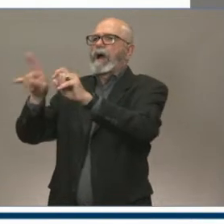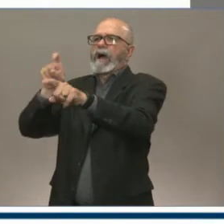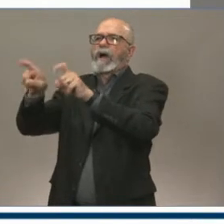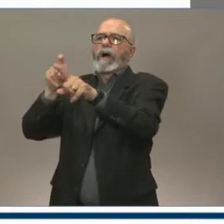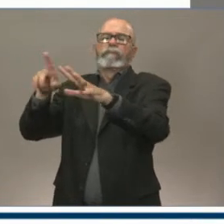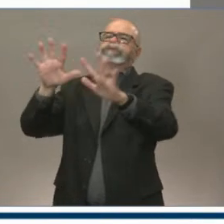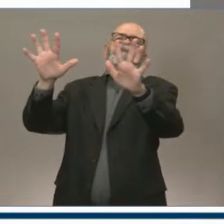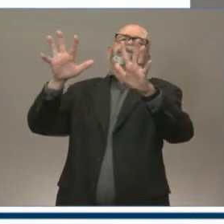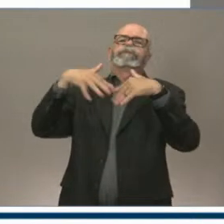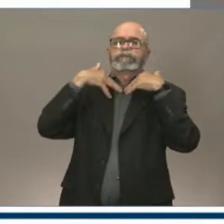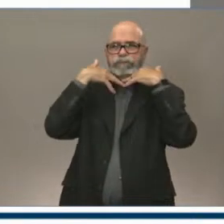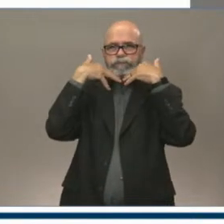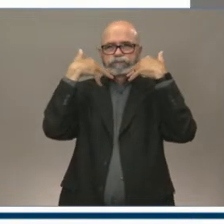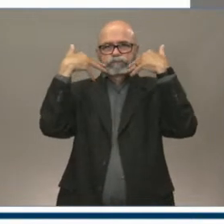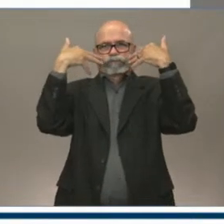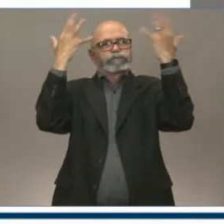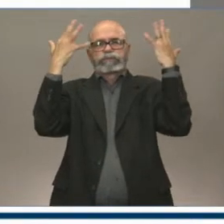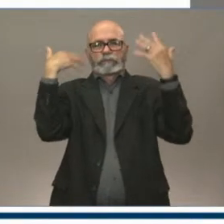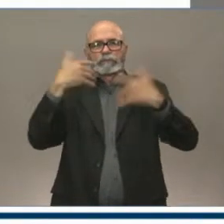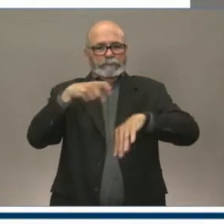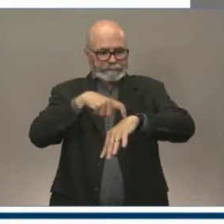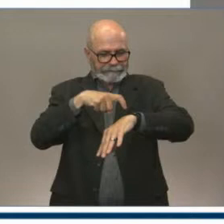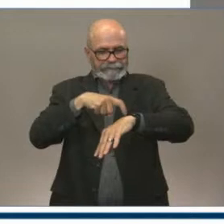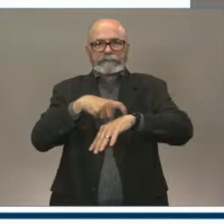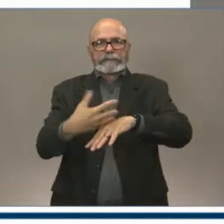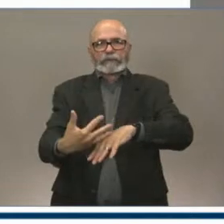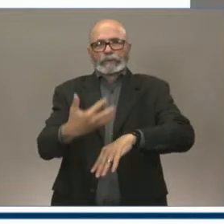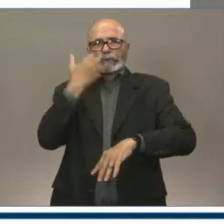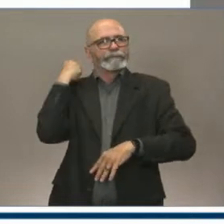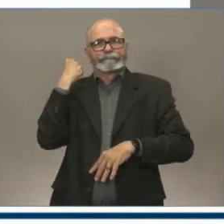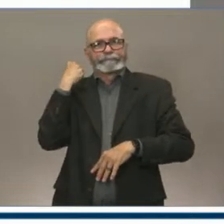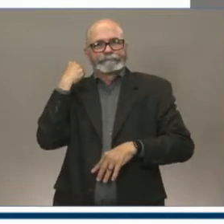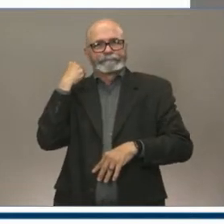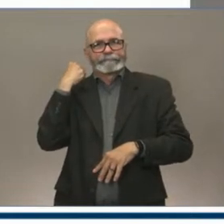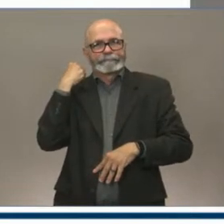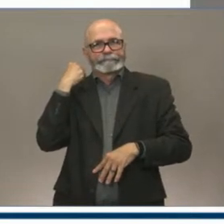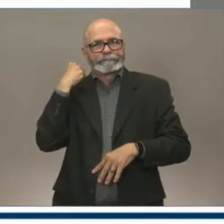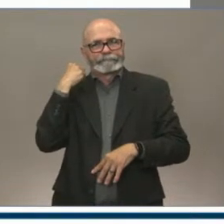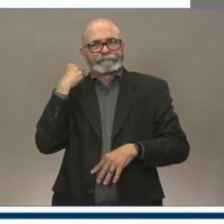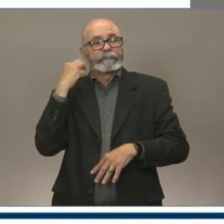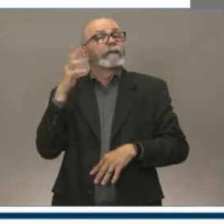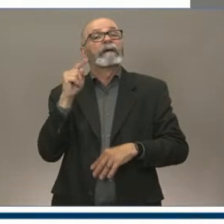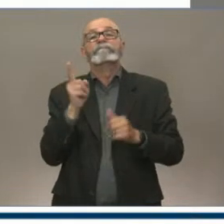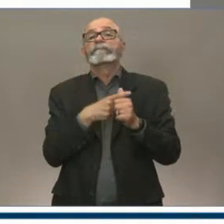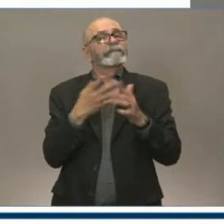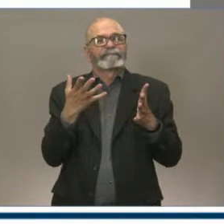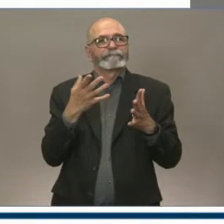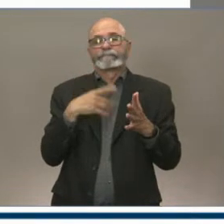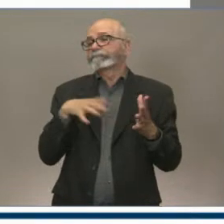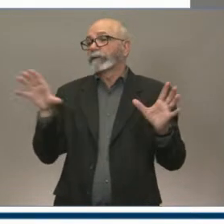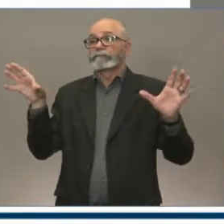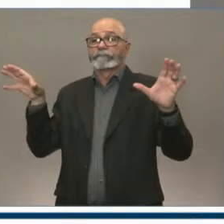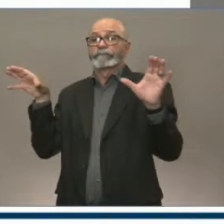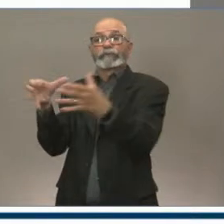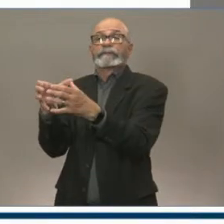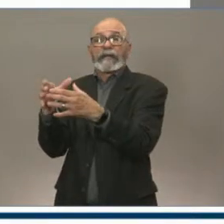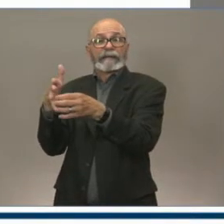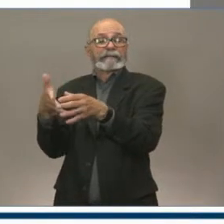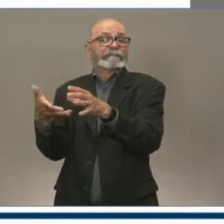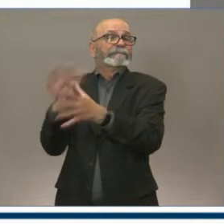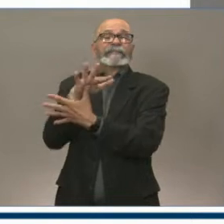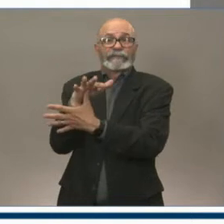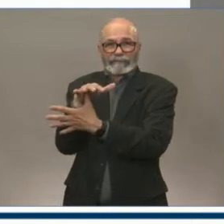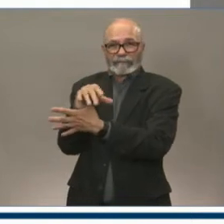would deem to be that would be ideal. Our first priority is to make sure we get in contact with every case